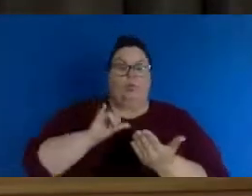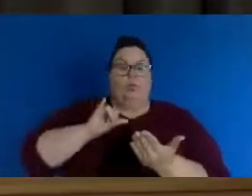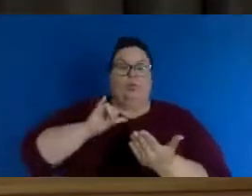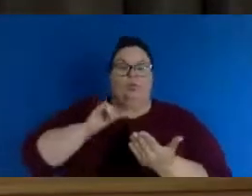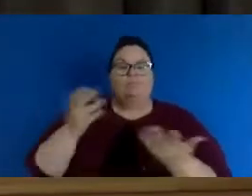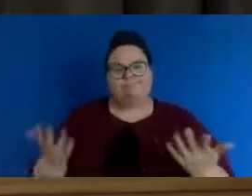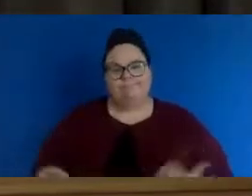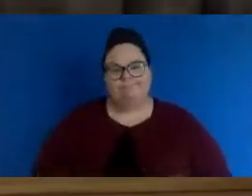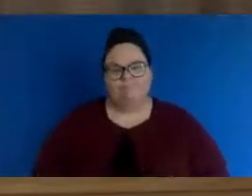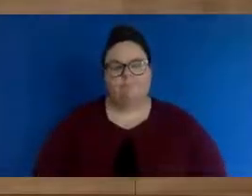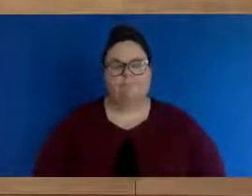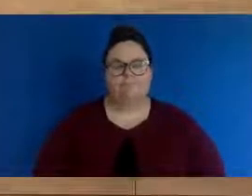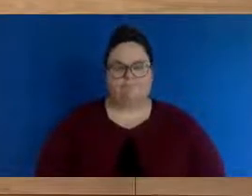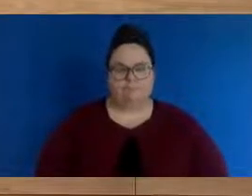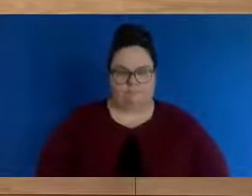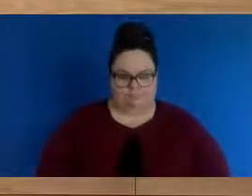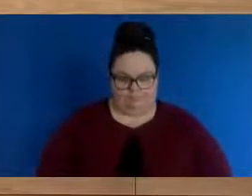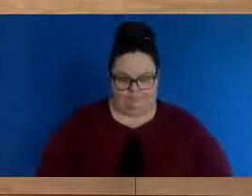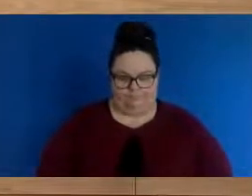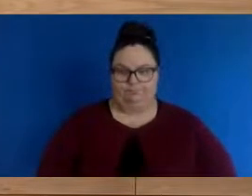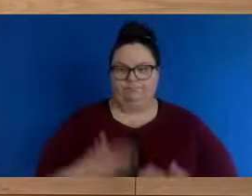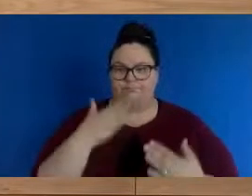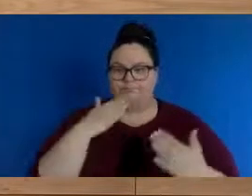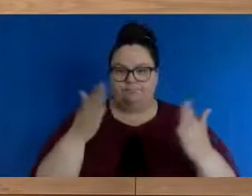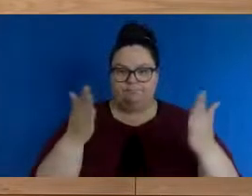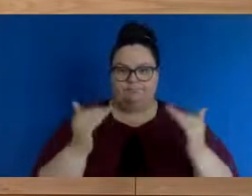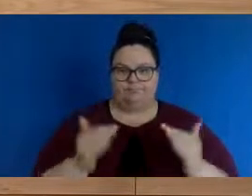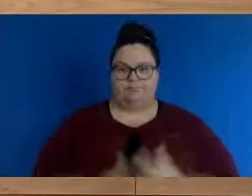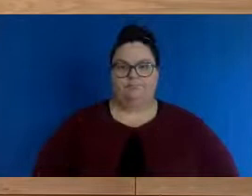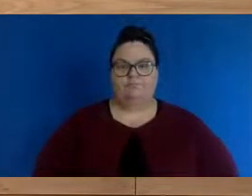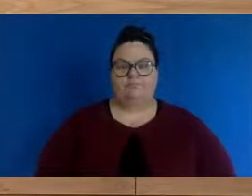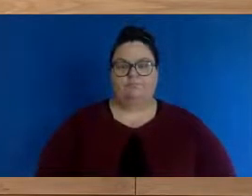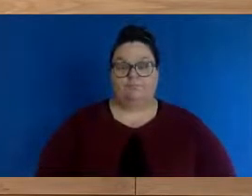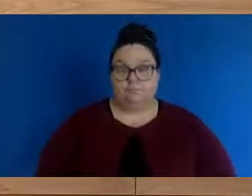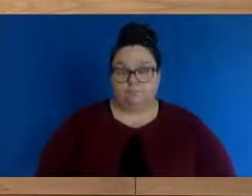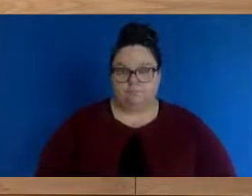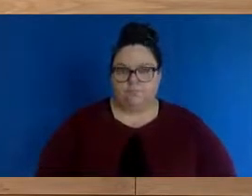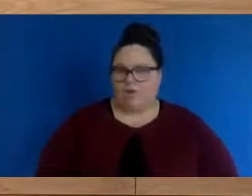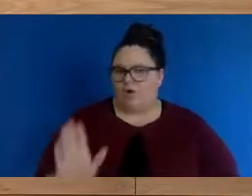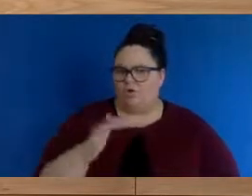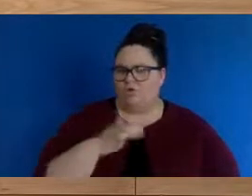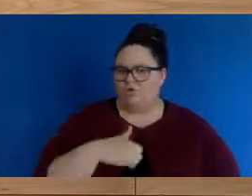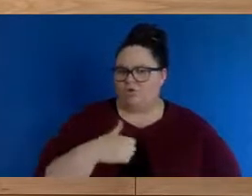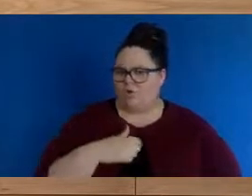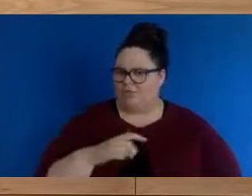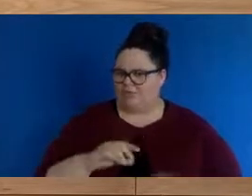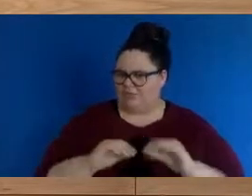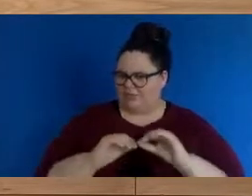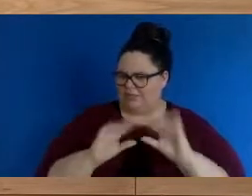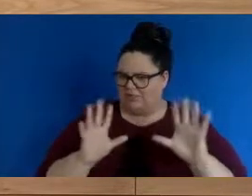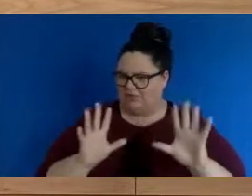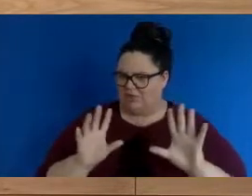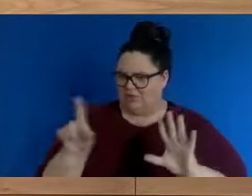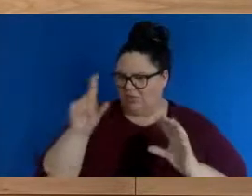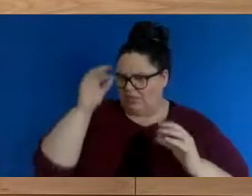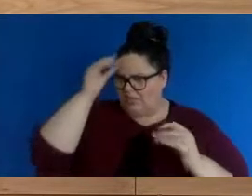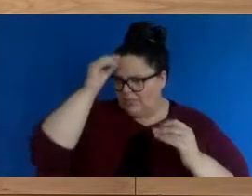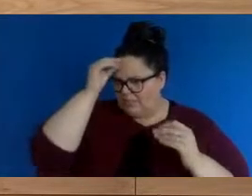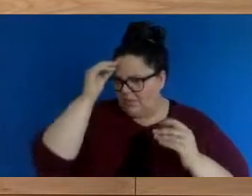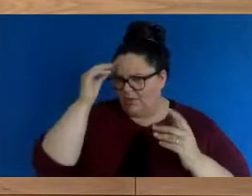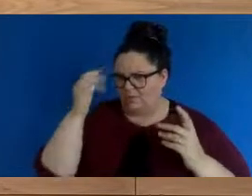attention. Thank you, Ms. Ibrahim. Just to confirm, so you're not considering any